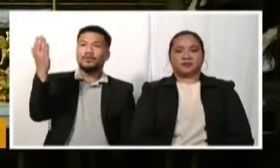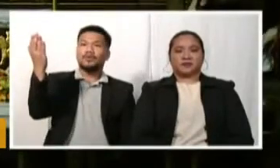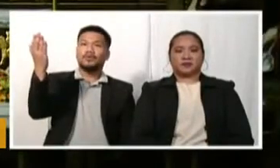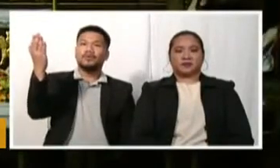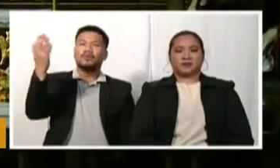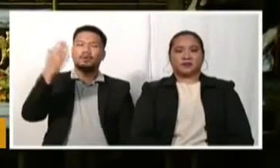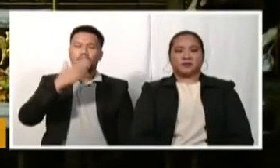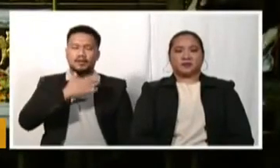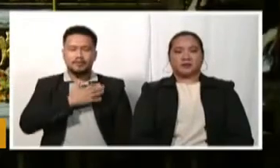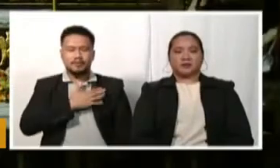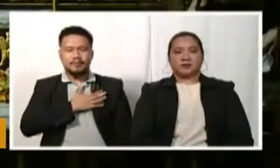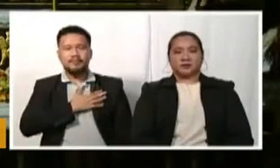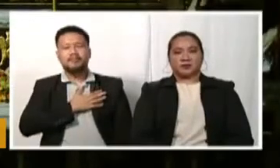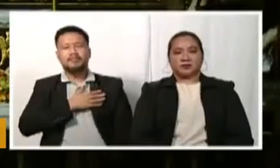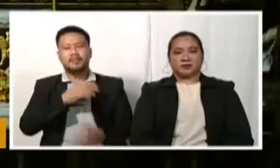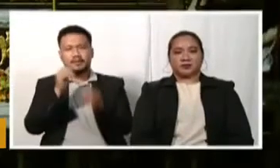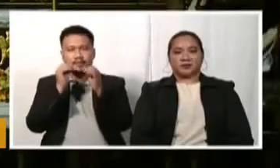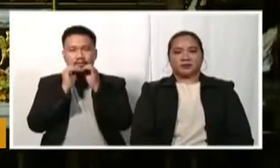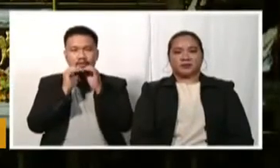You are my